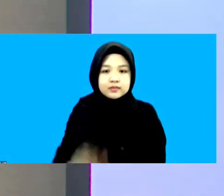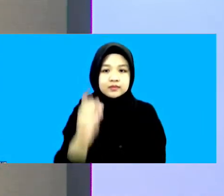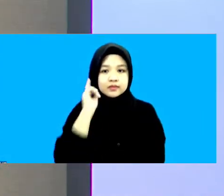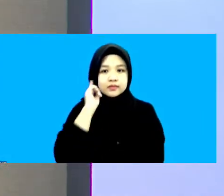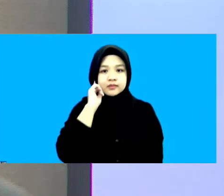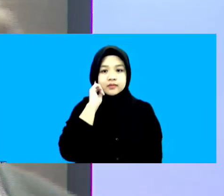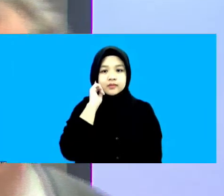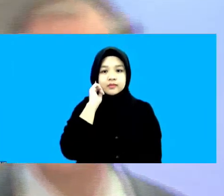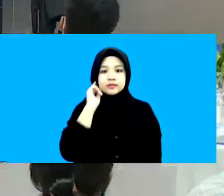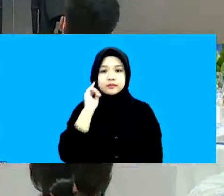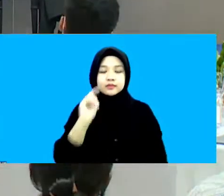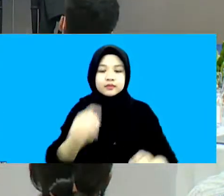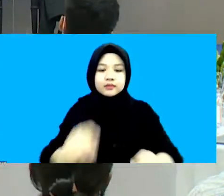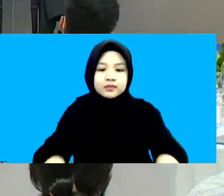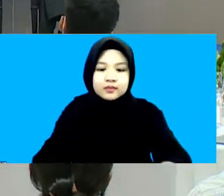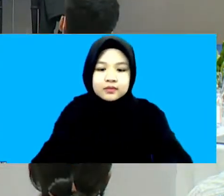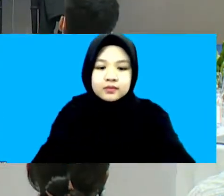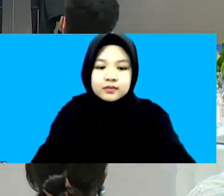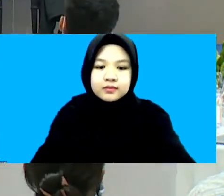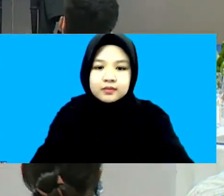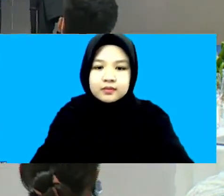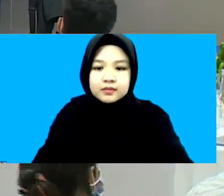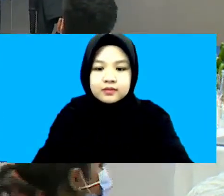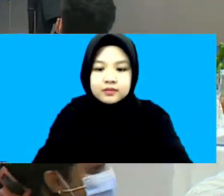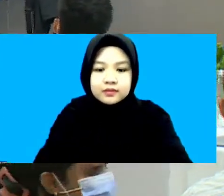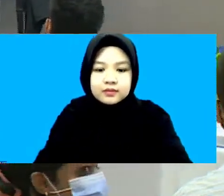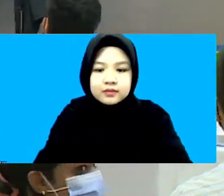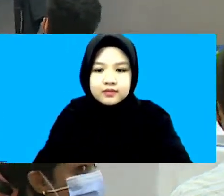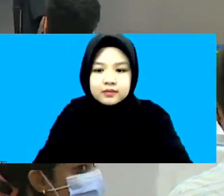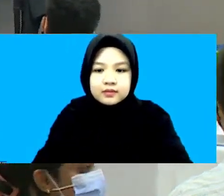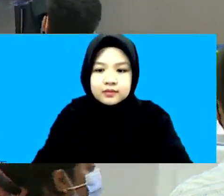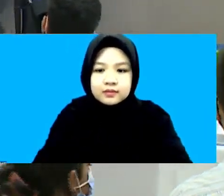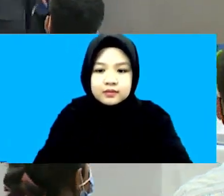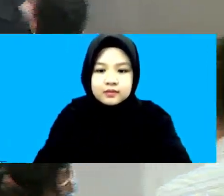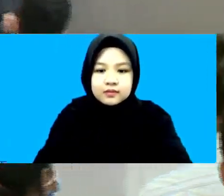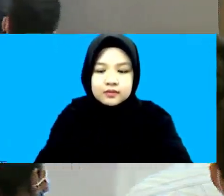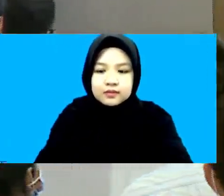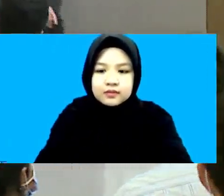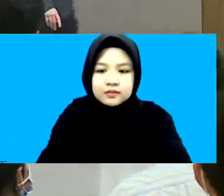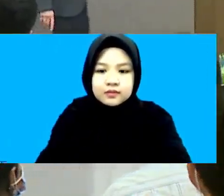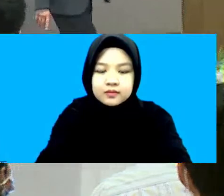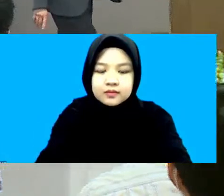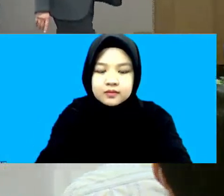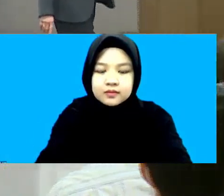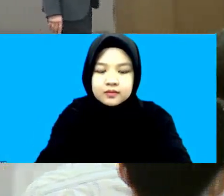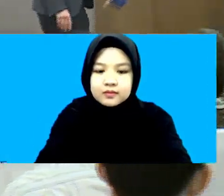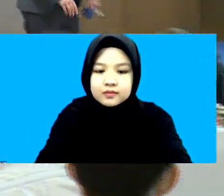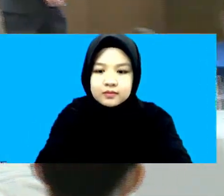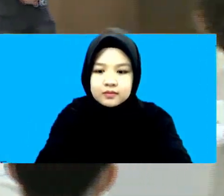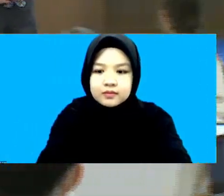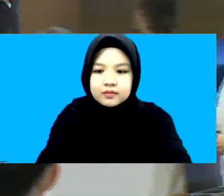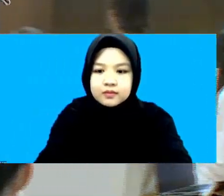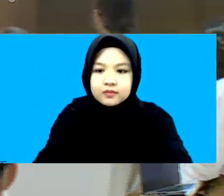Institute. Welcome to all of the panelists here. Welcome to the stage. Thank